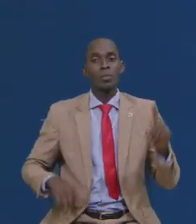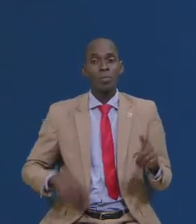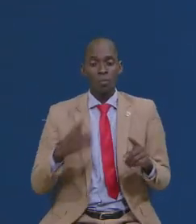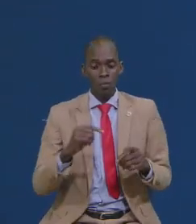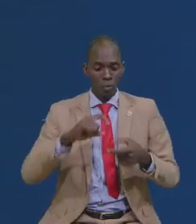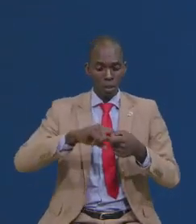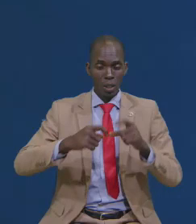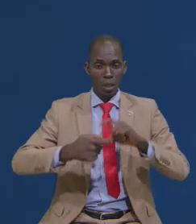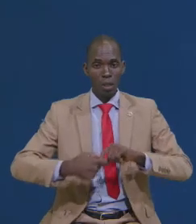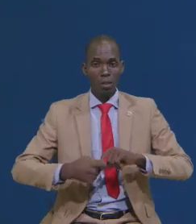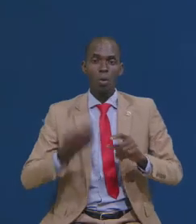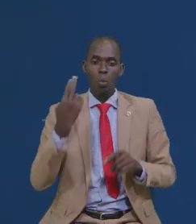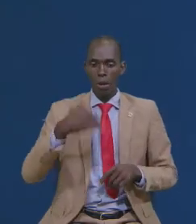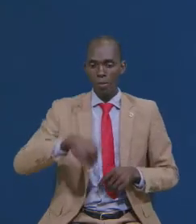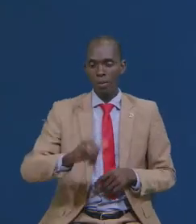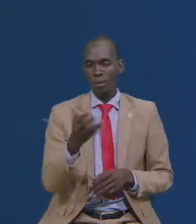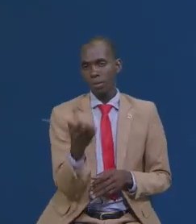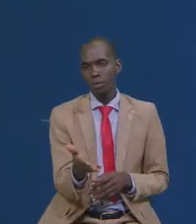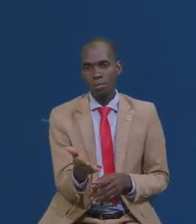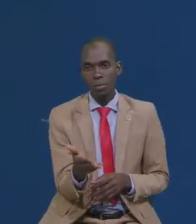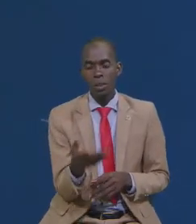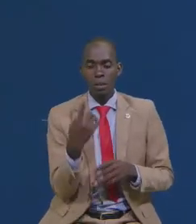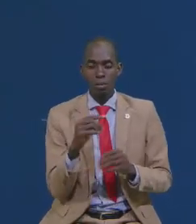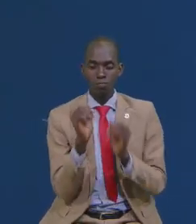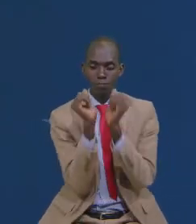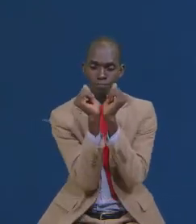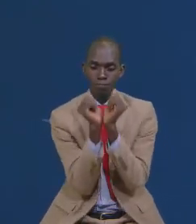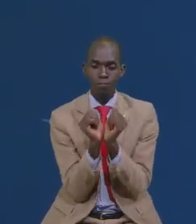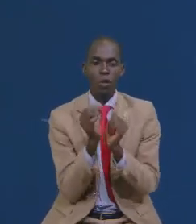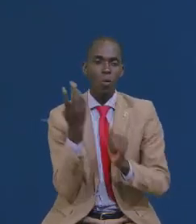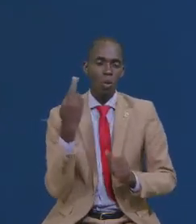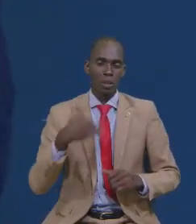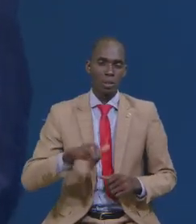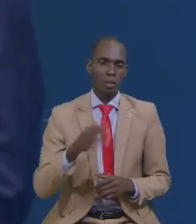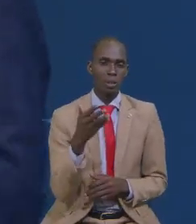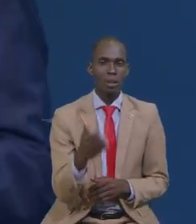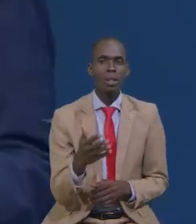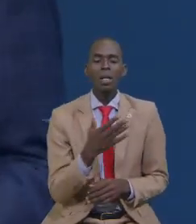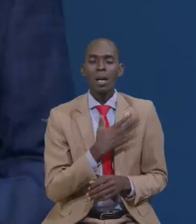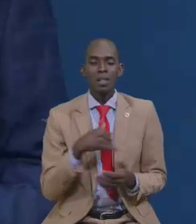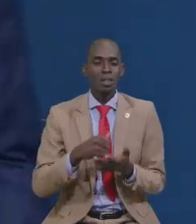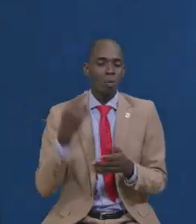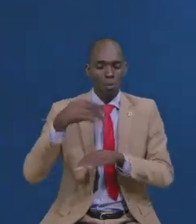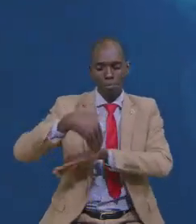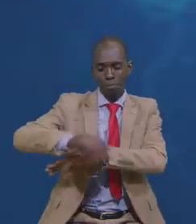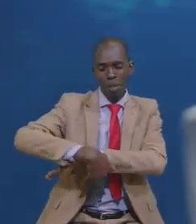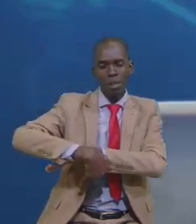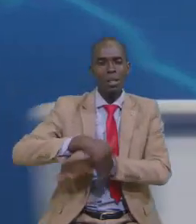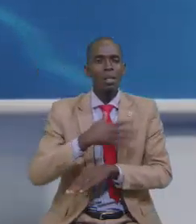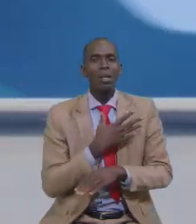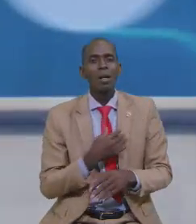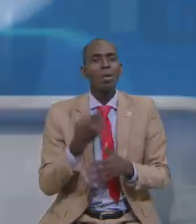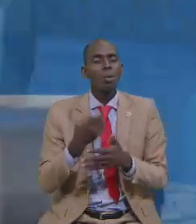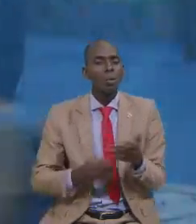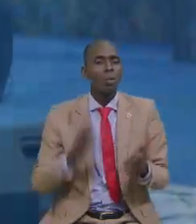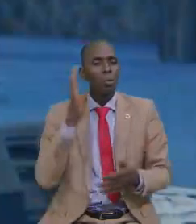still there. The shackles were still there. And it was midnight. And what were they going to